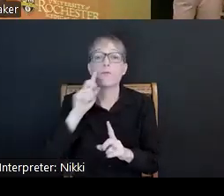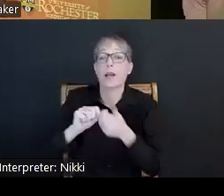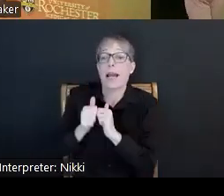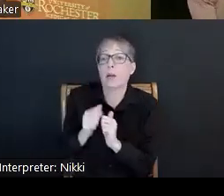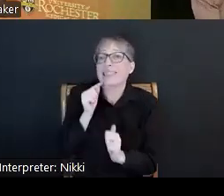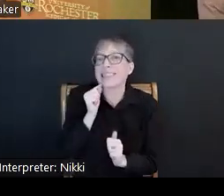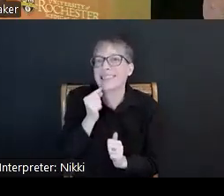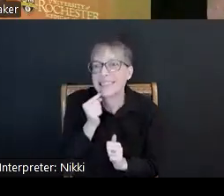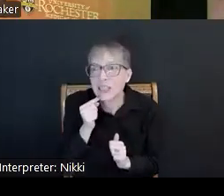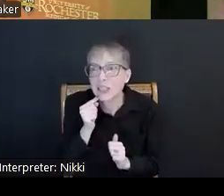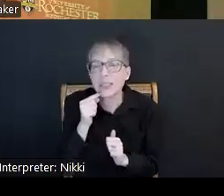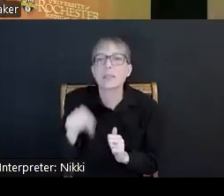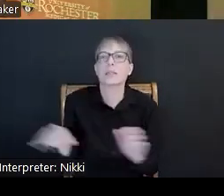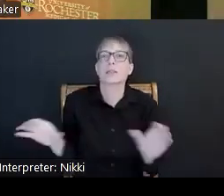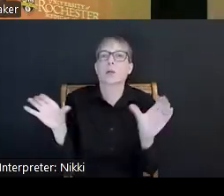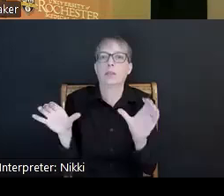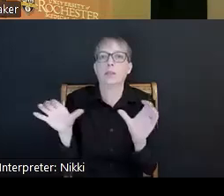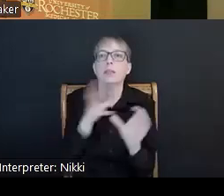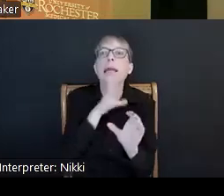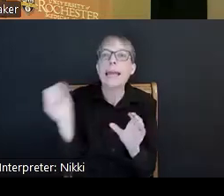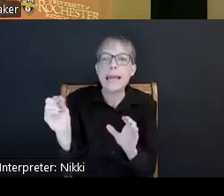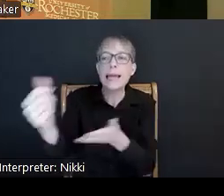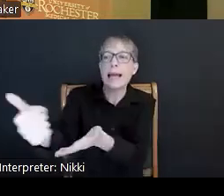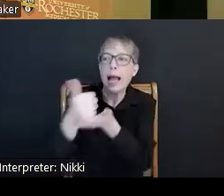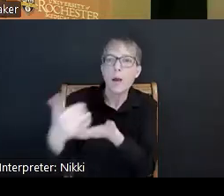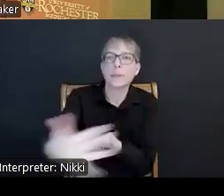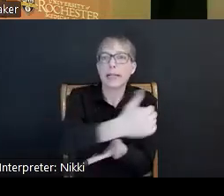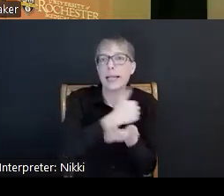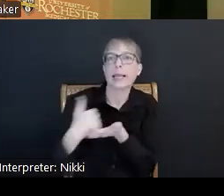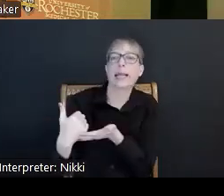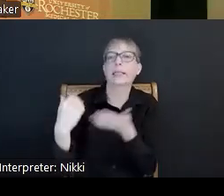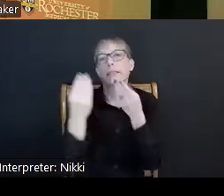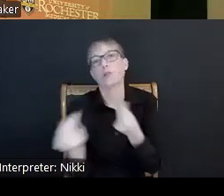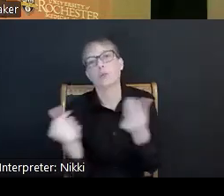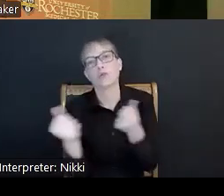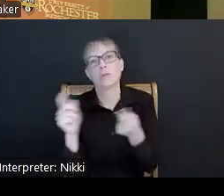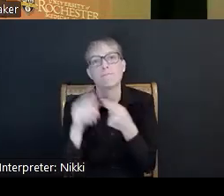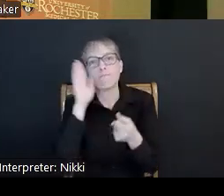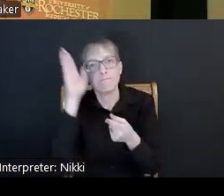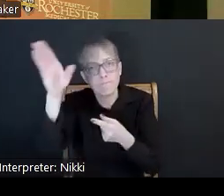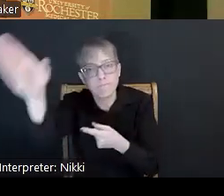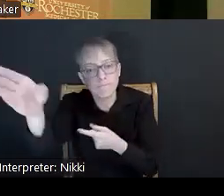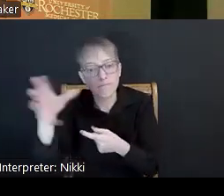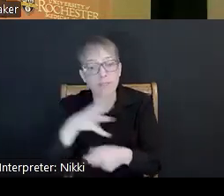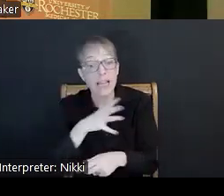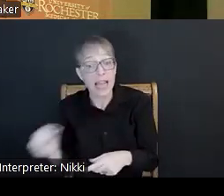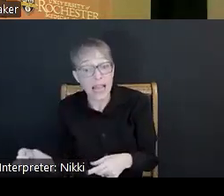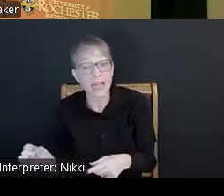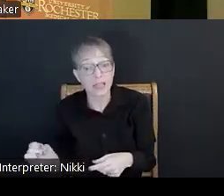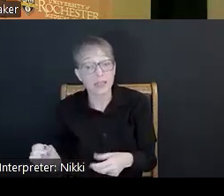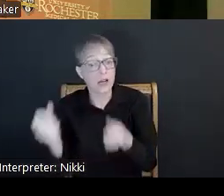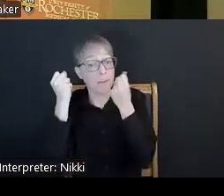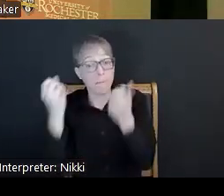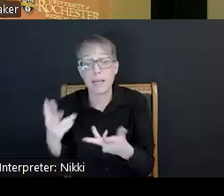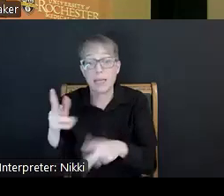new approaches to its long-range solution. Attitudes and awareness are the most serious blocks. There are many people and many